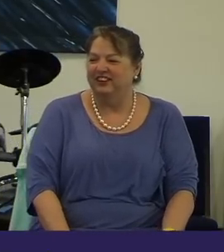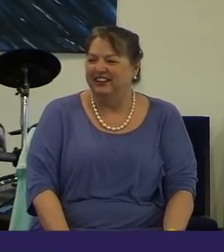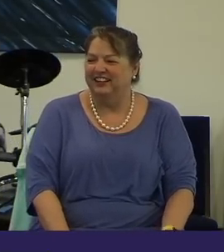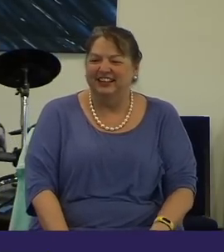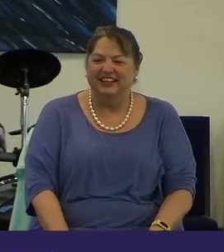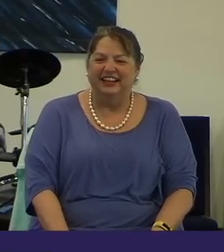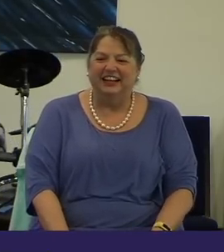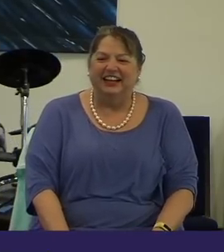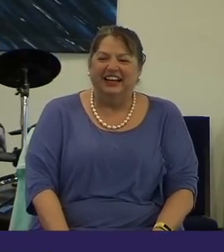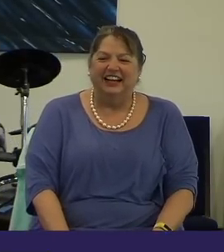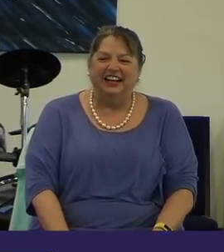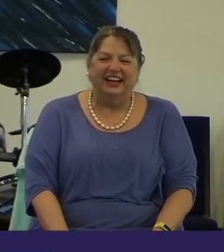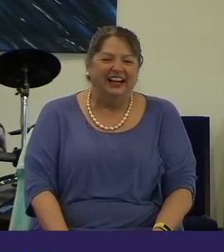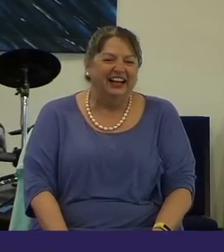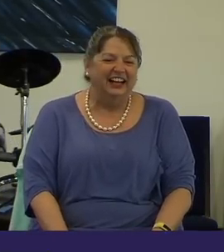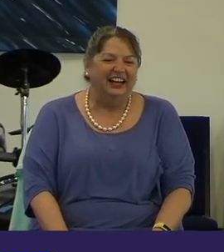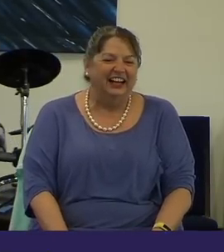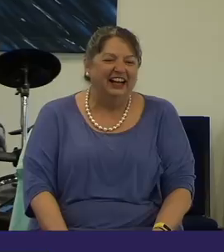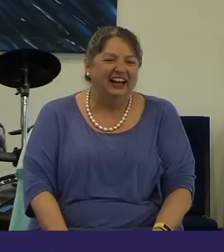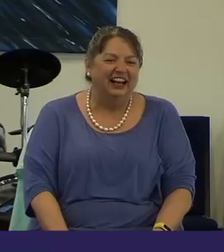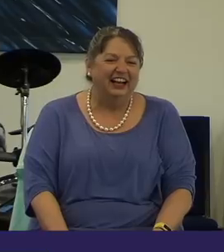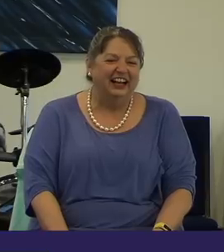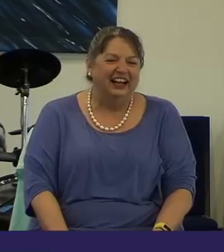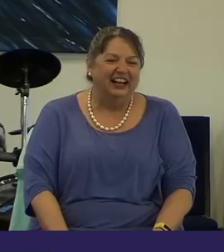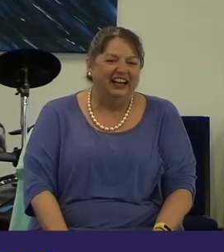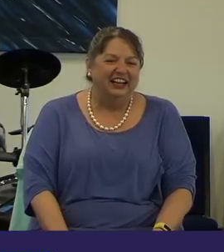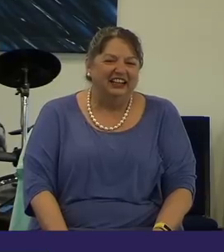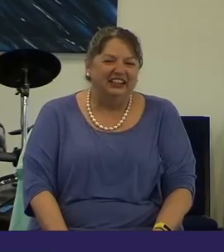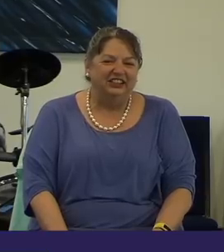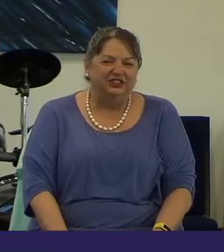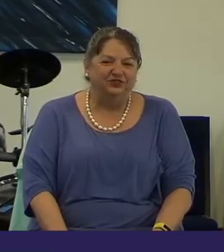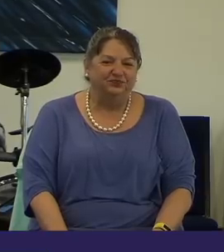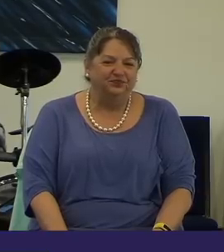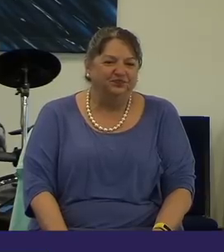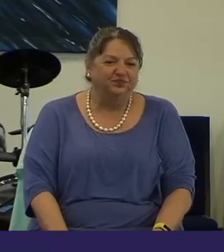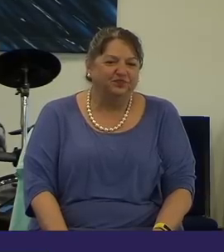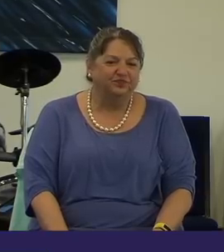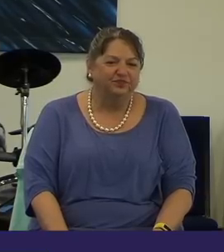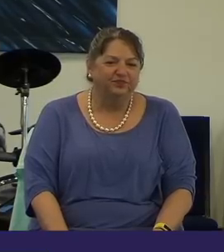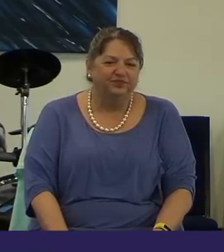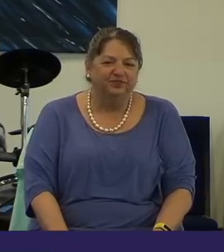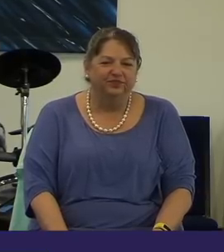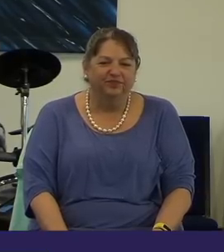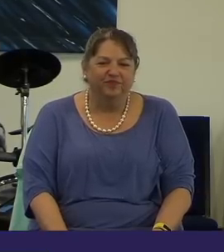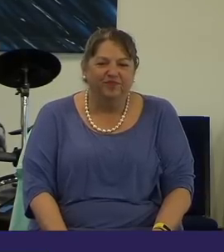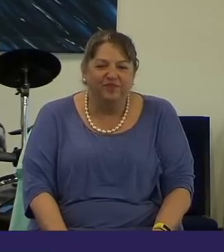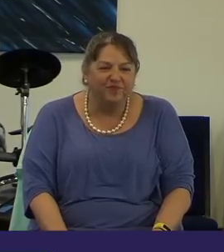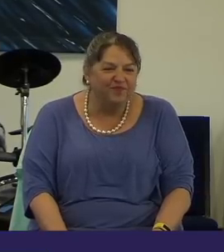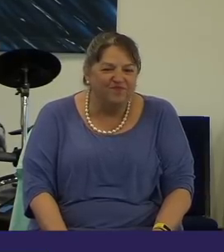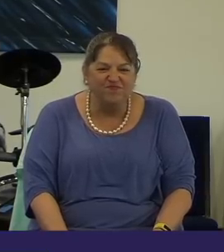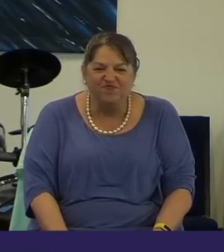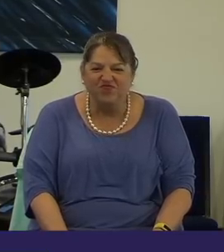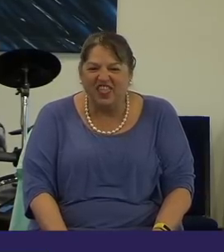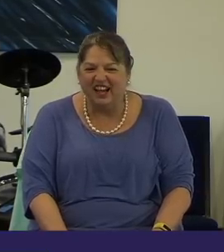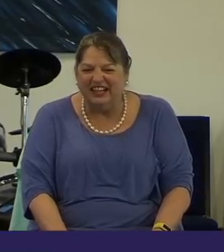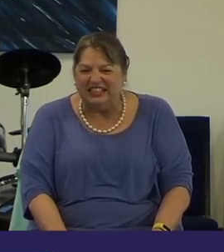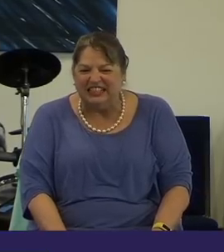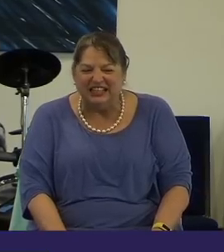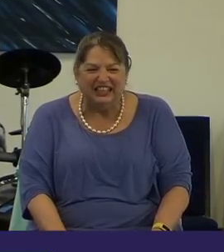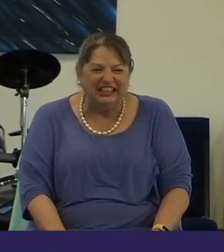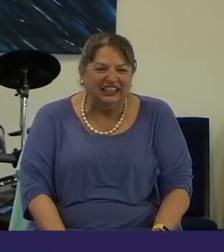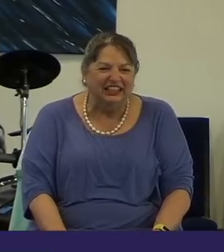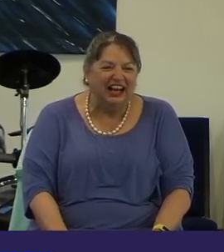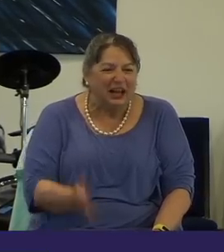10. He's 10. Lovely. Go ahead. And then there's this boy here in the blonde. And she knows she's coming. Come